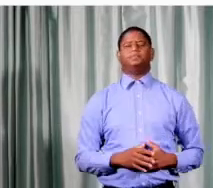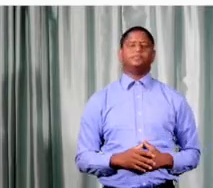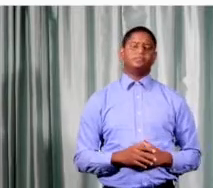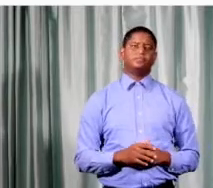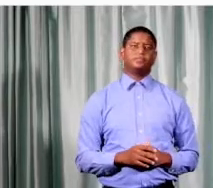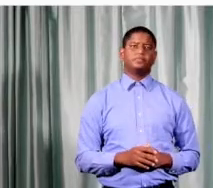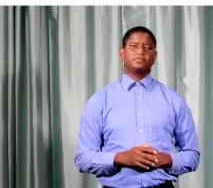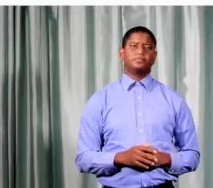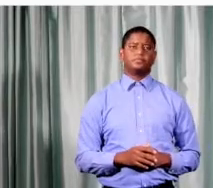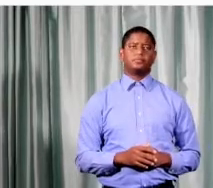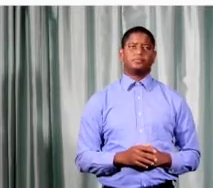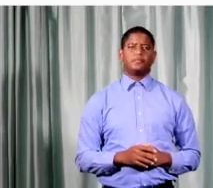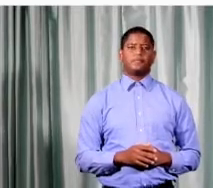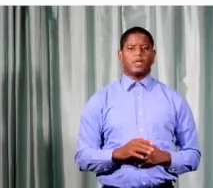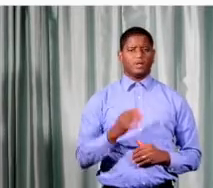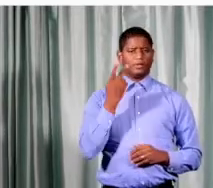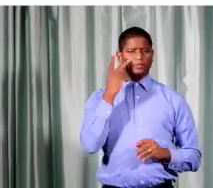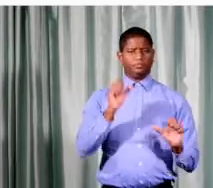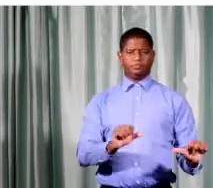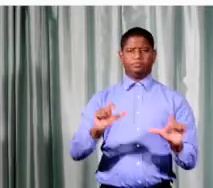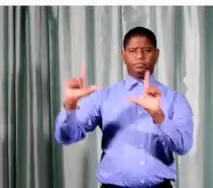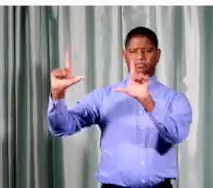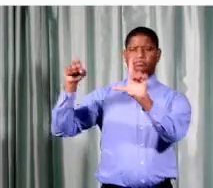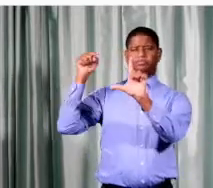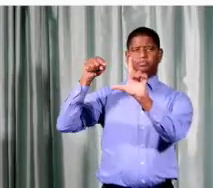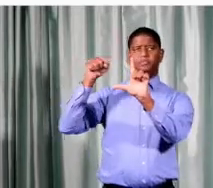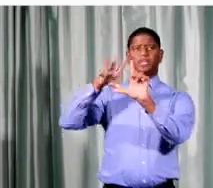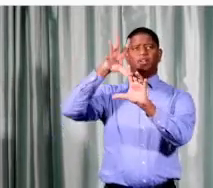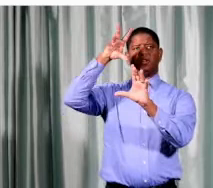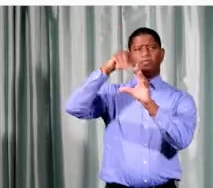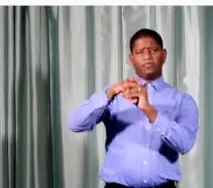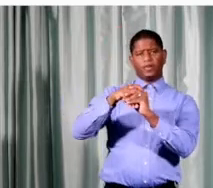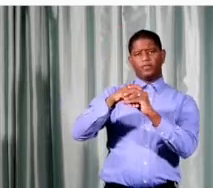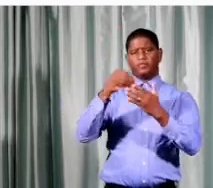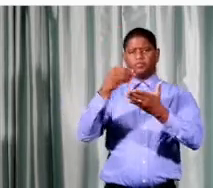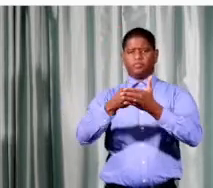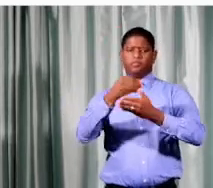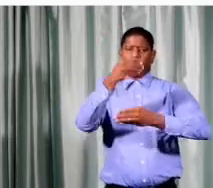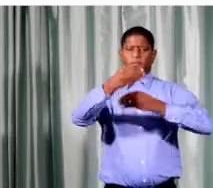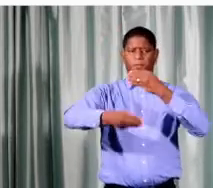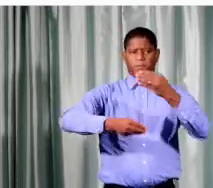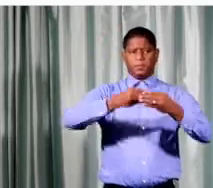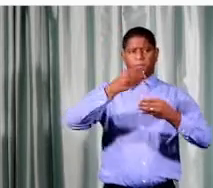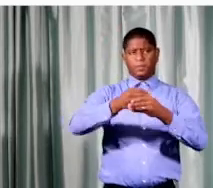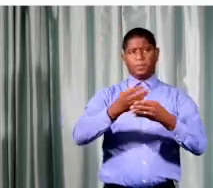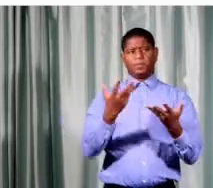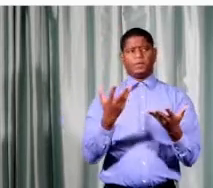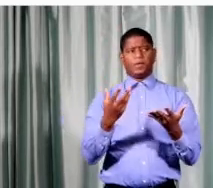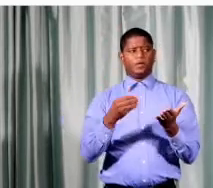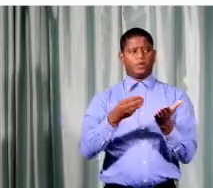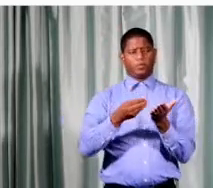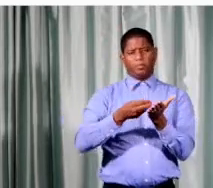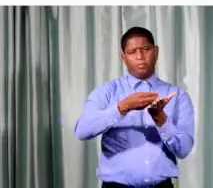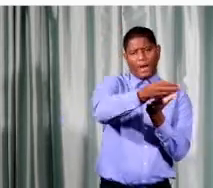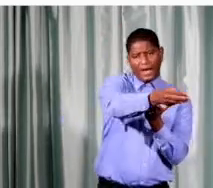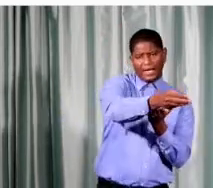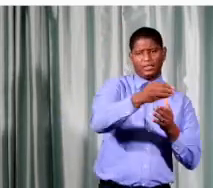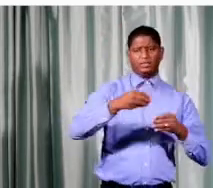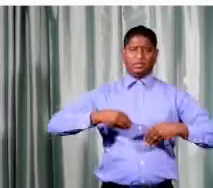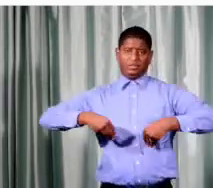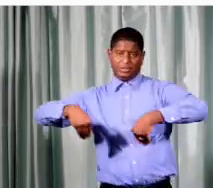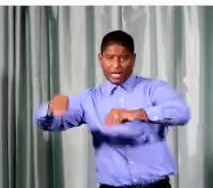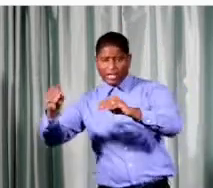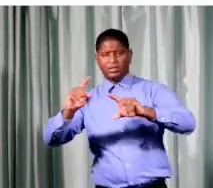is, let's call it a model of accounting. Events happen, buying, selling, all of